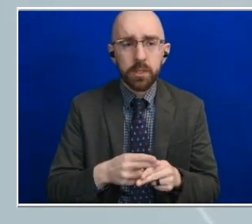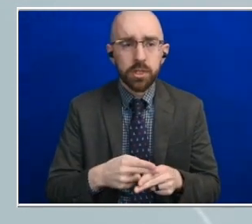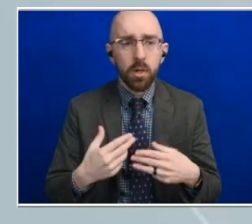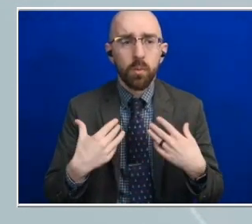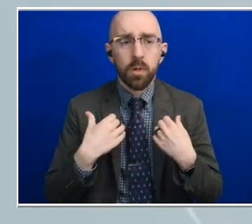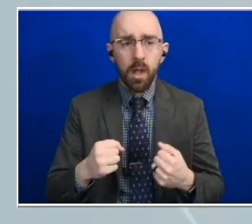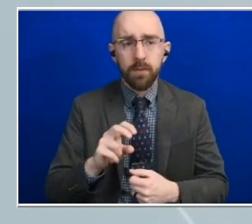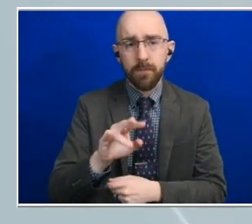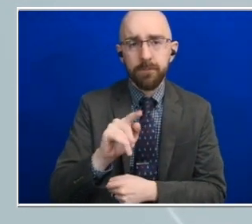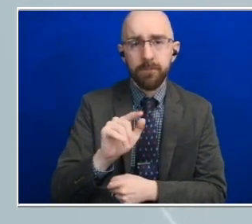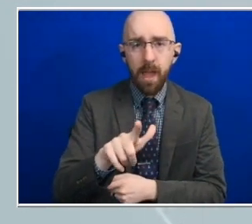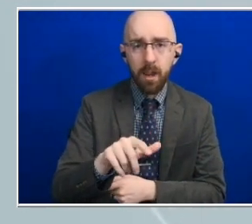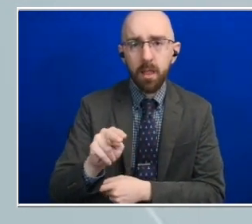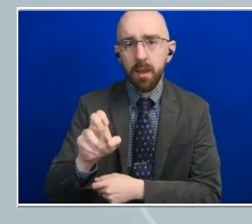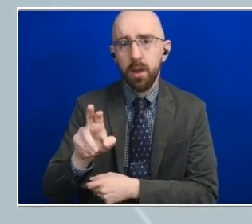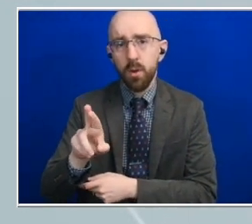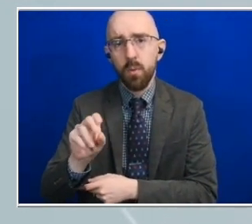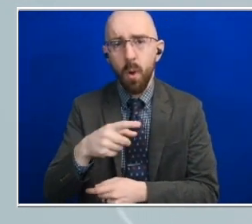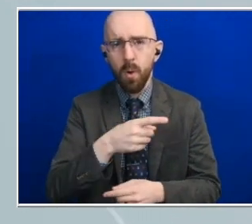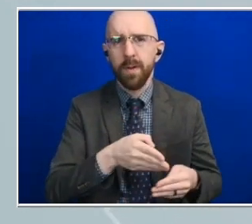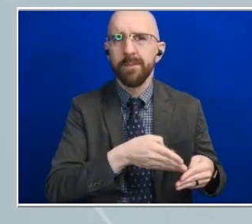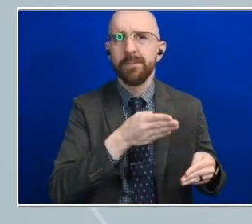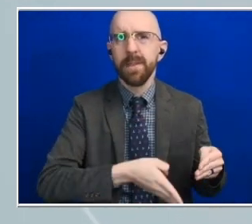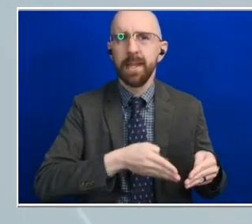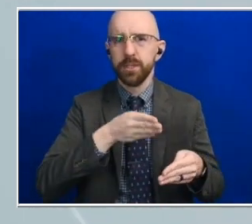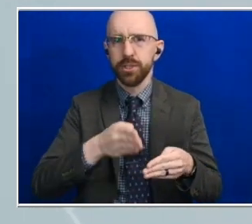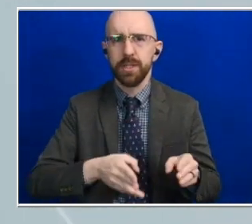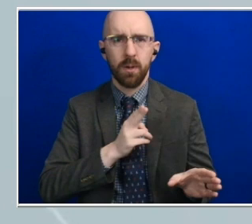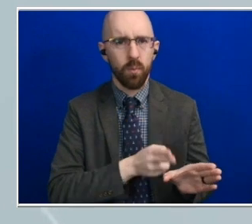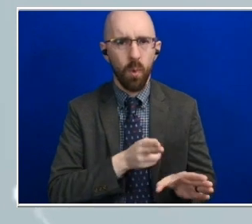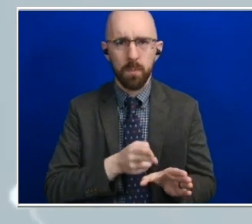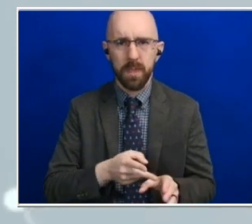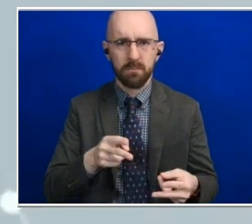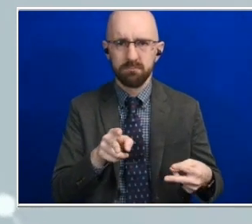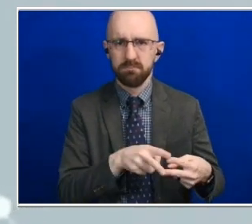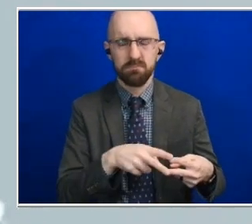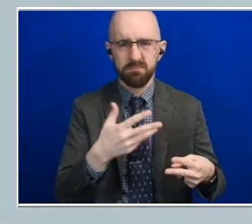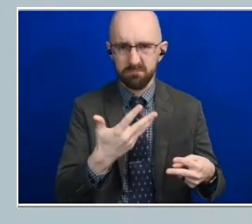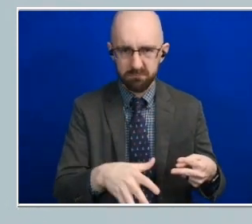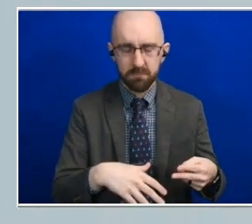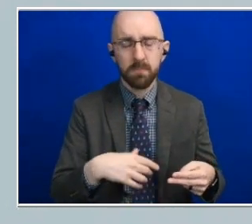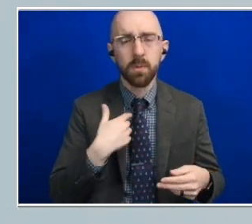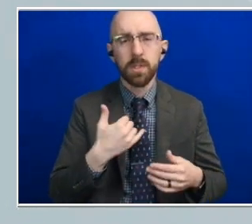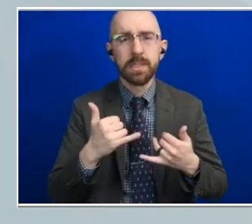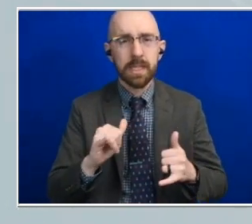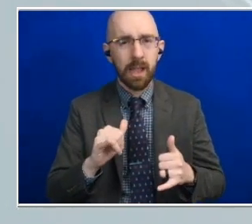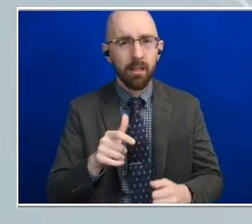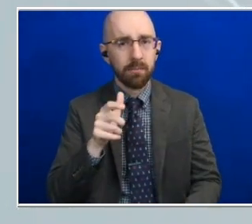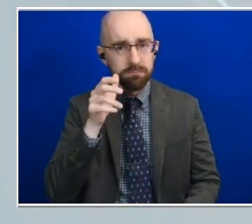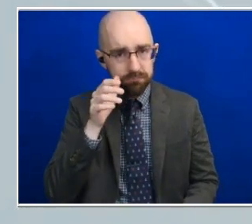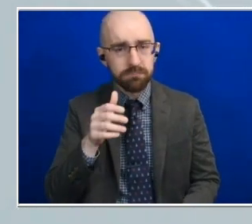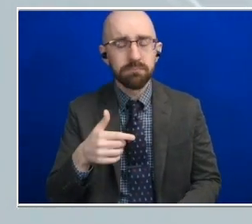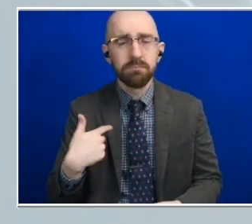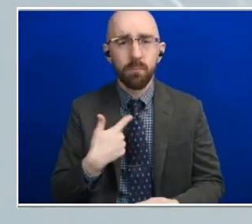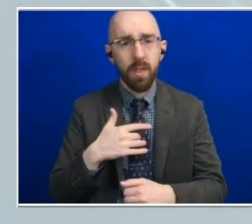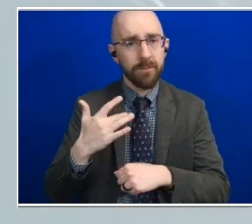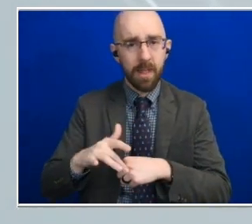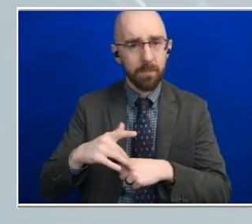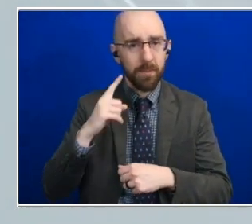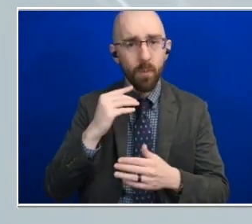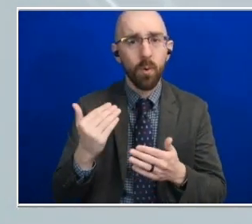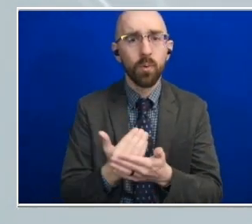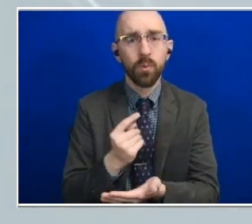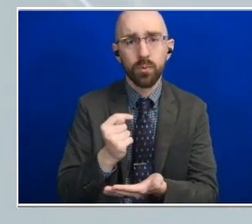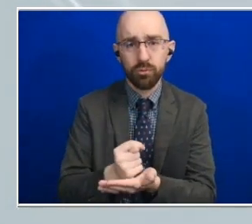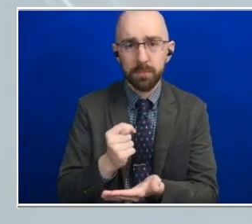has completed their enrollment, but we're kind of staying tuned because we're available for new treatments. So reach out to